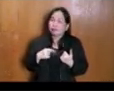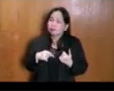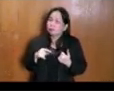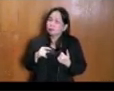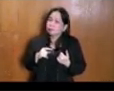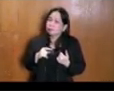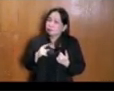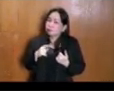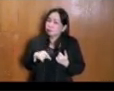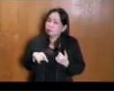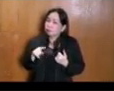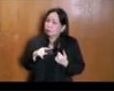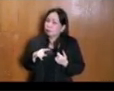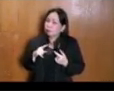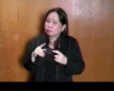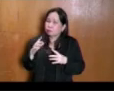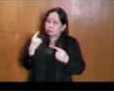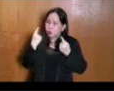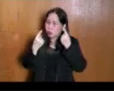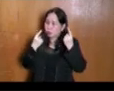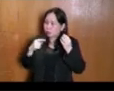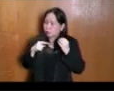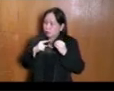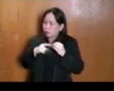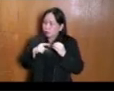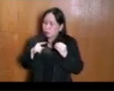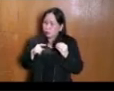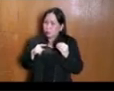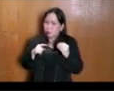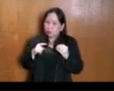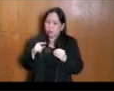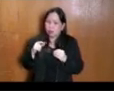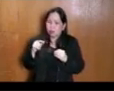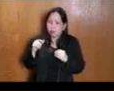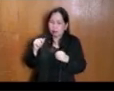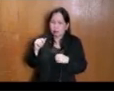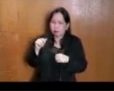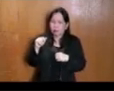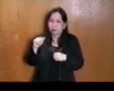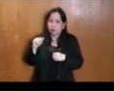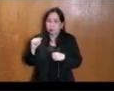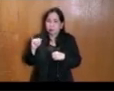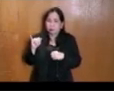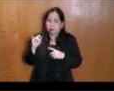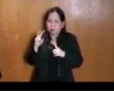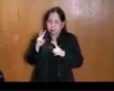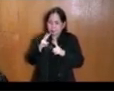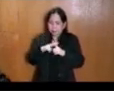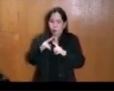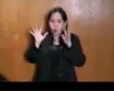opportunities, challenges, and considerations on for AI applications for climate action.